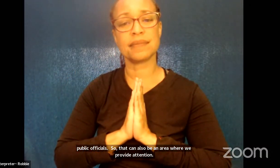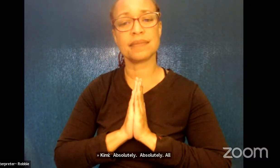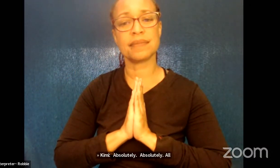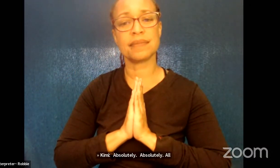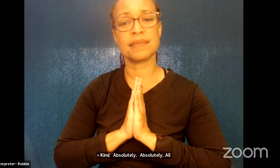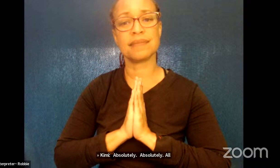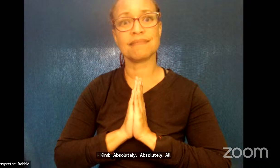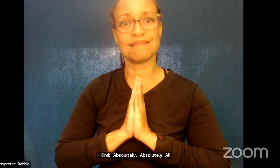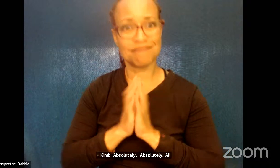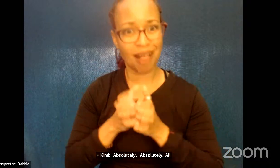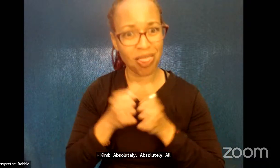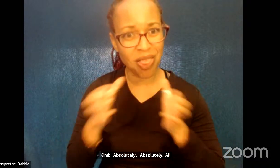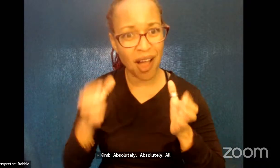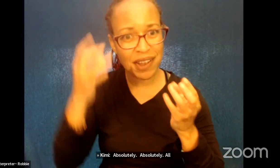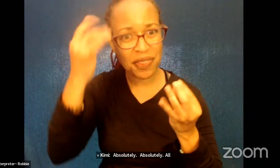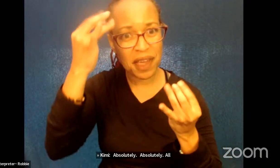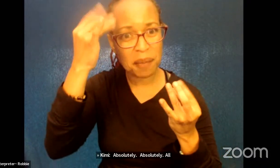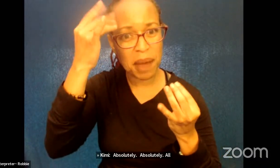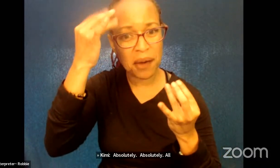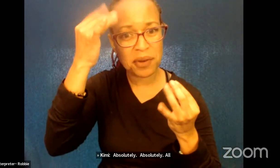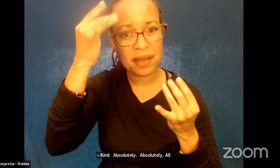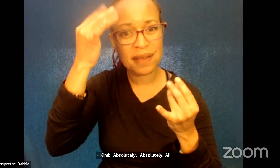Lots to think about. All